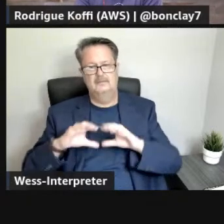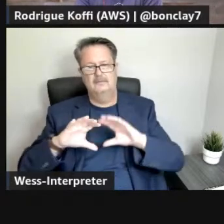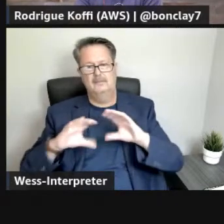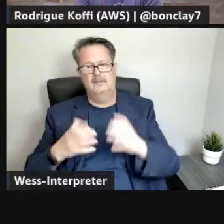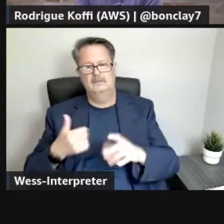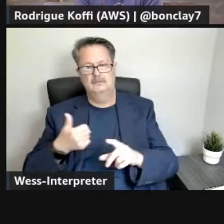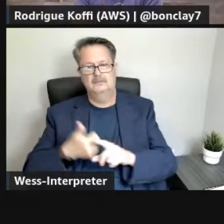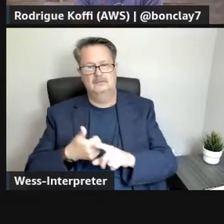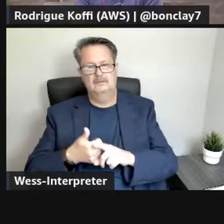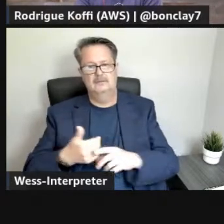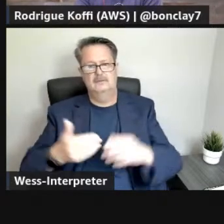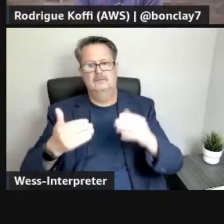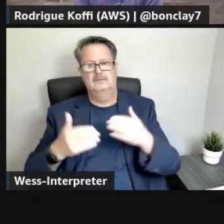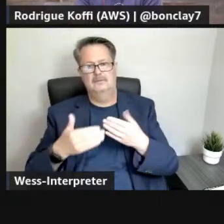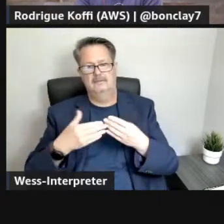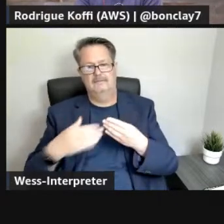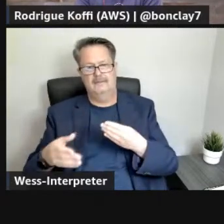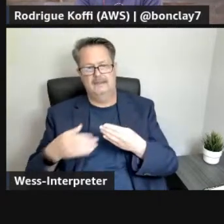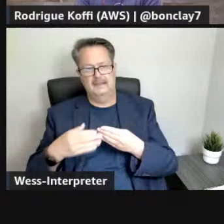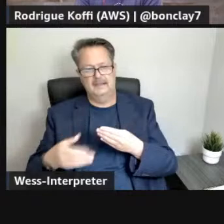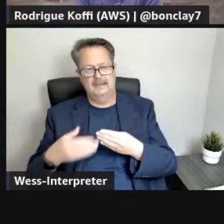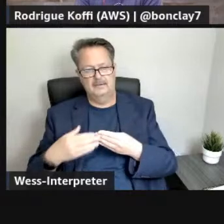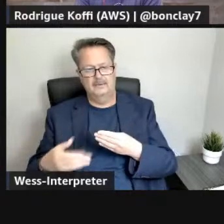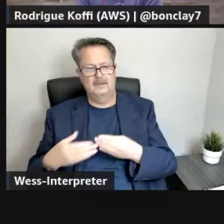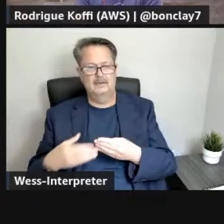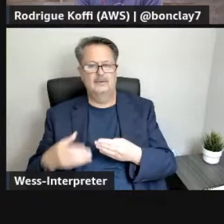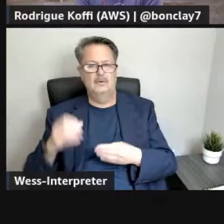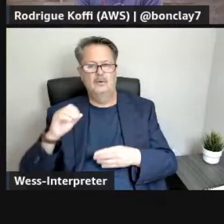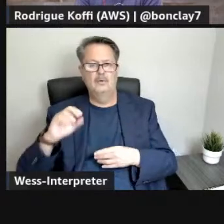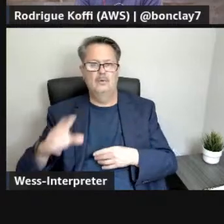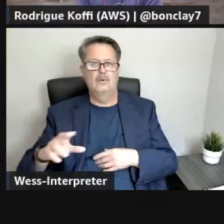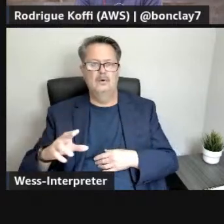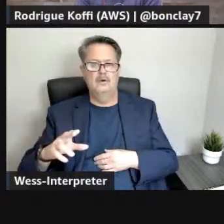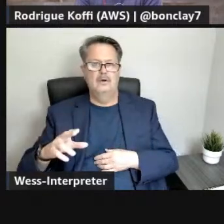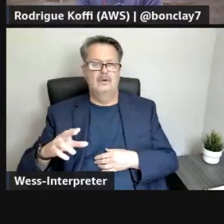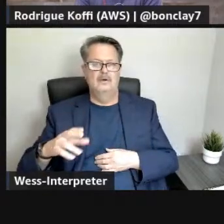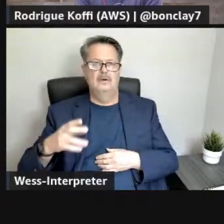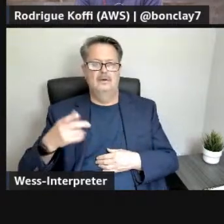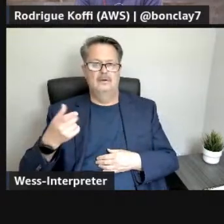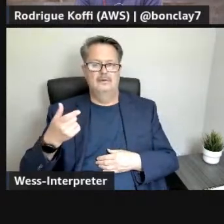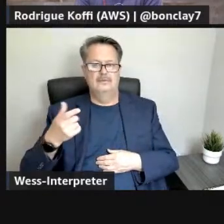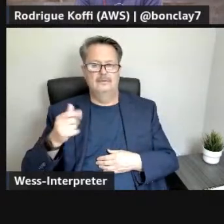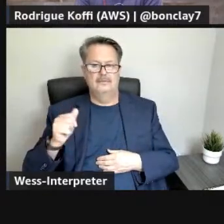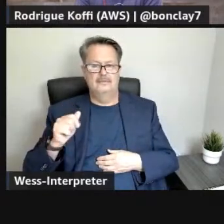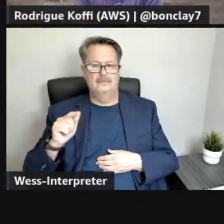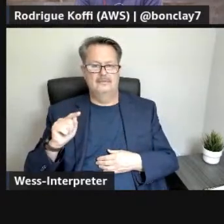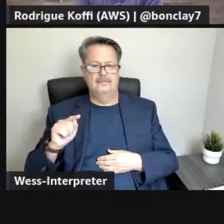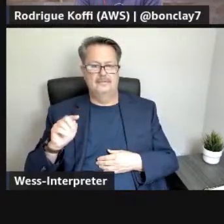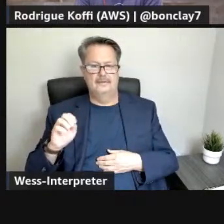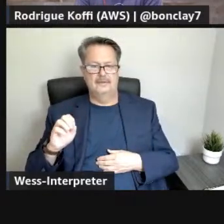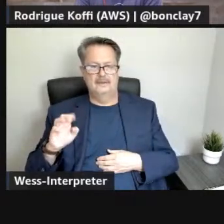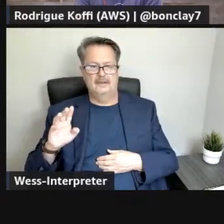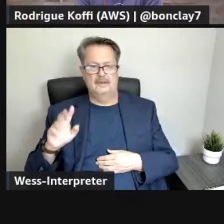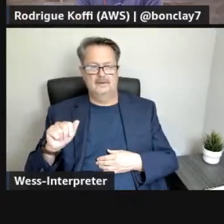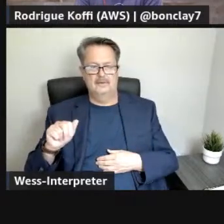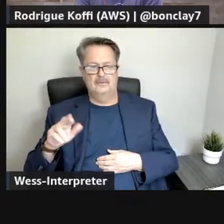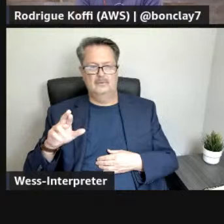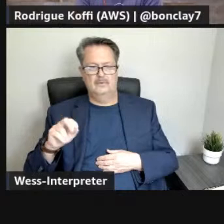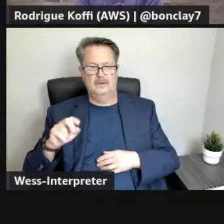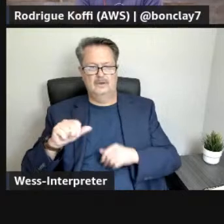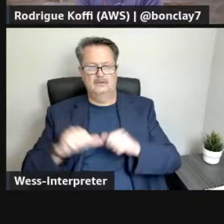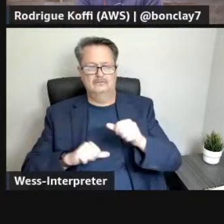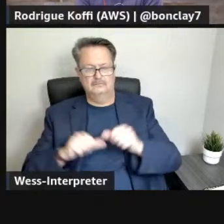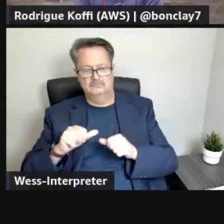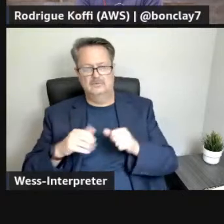Then you have the gateway or the centralized architecture. So here you can have your